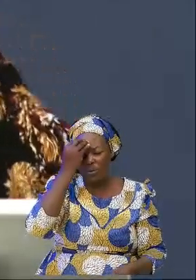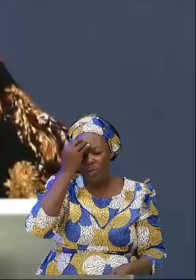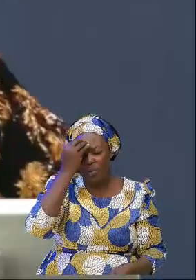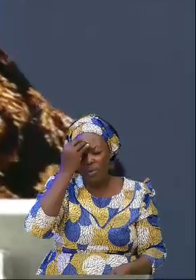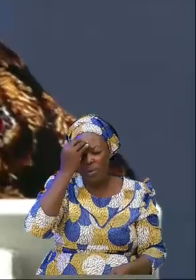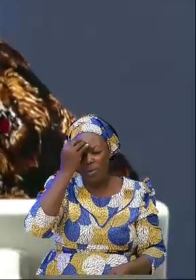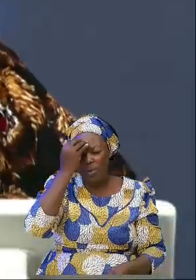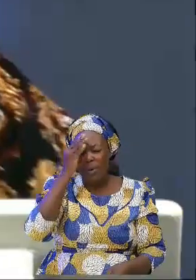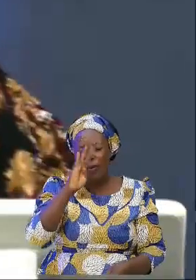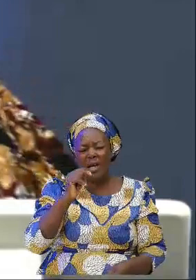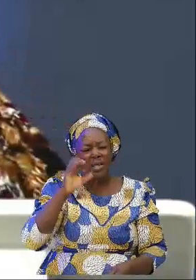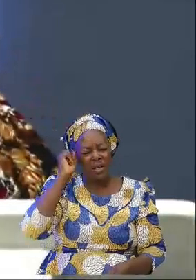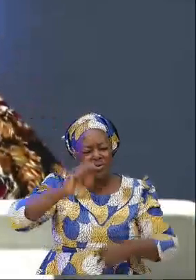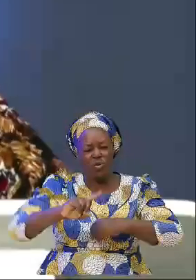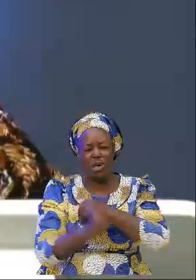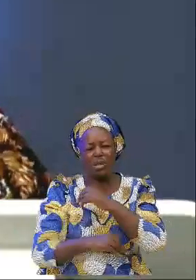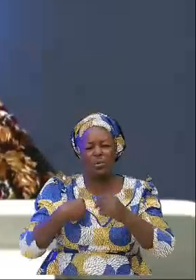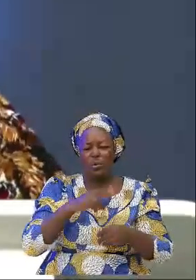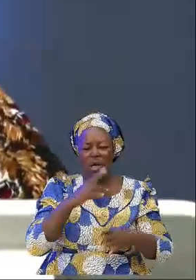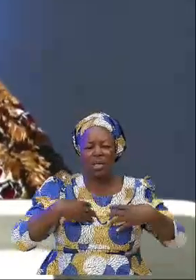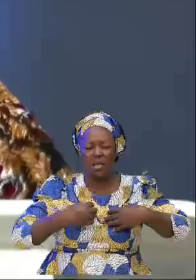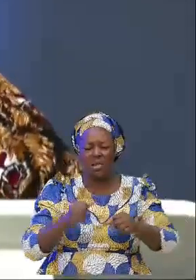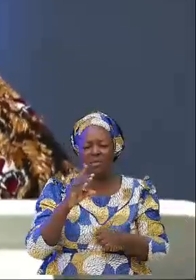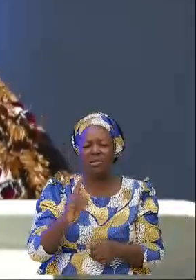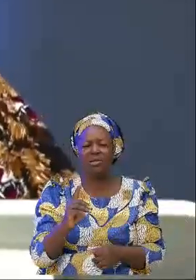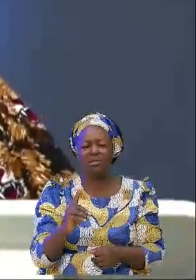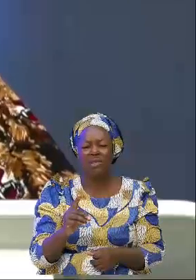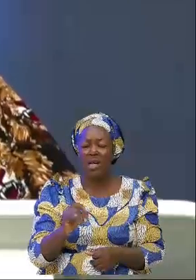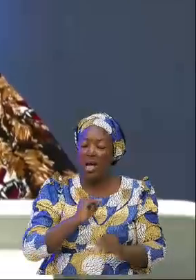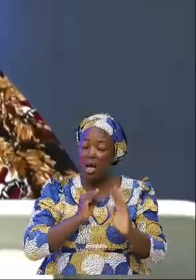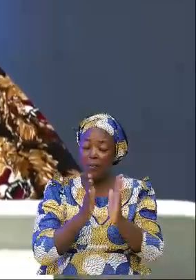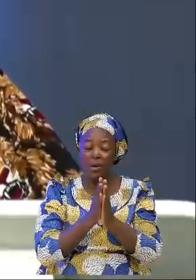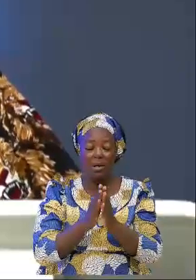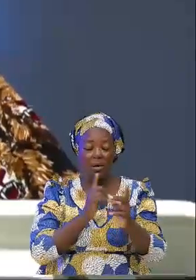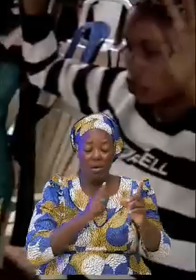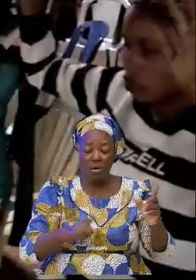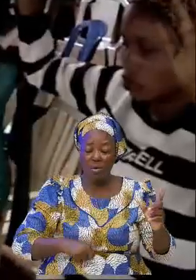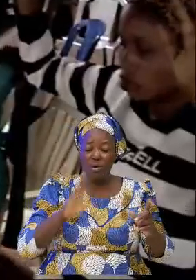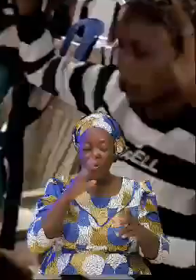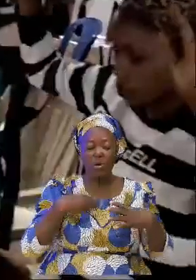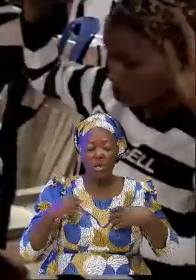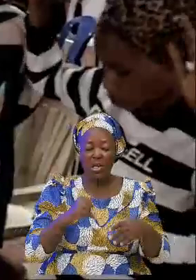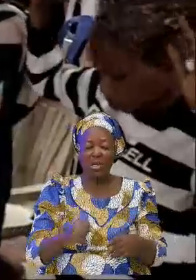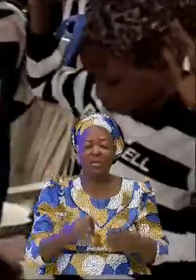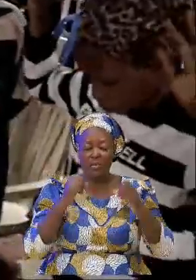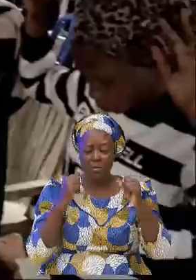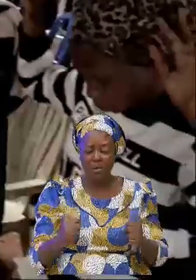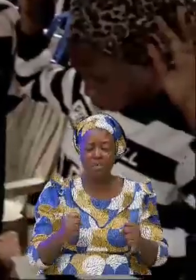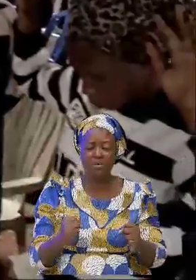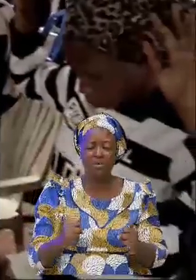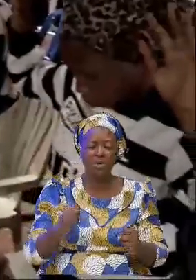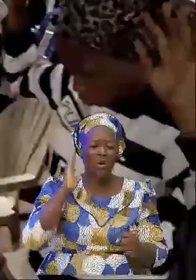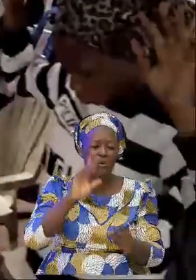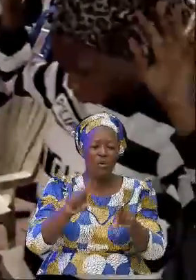us. And we know by stripes we are healed. I